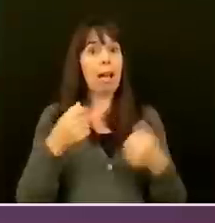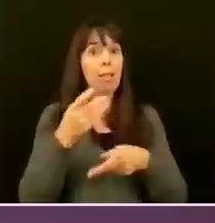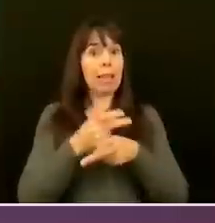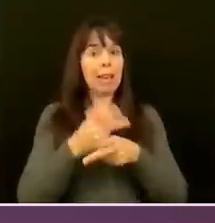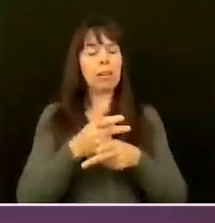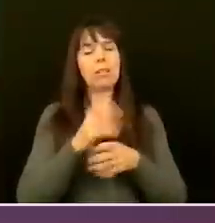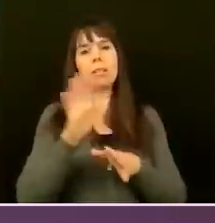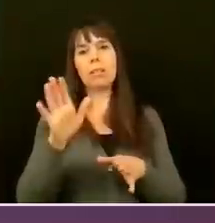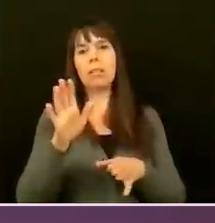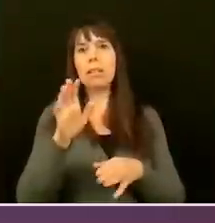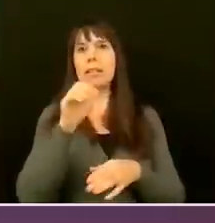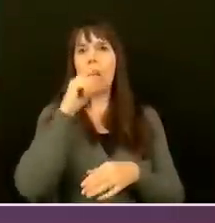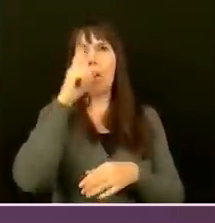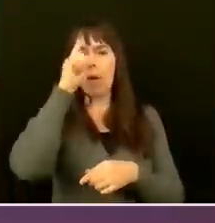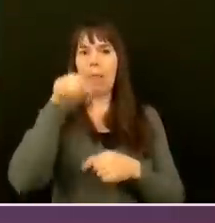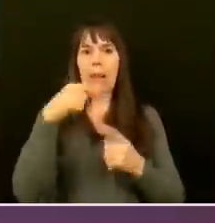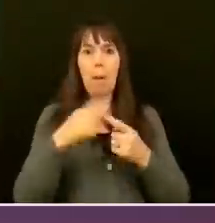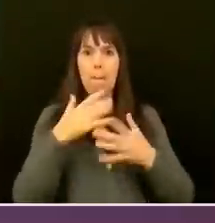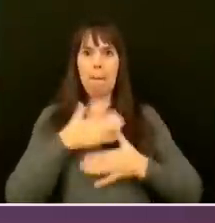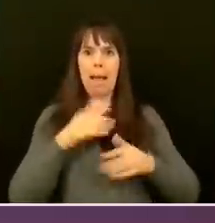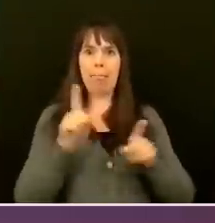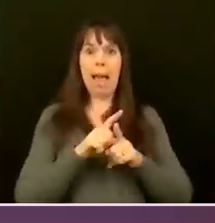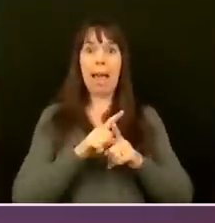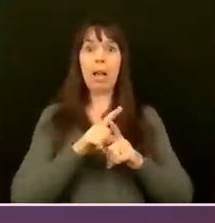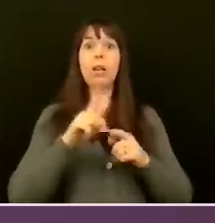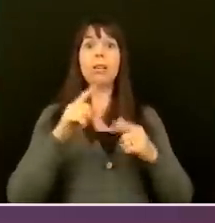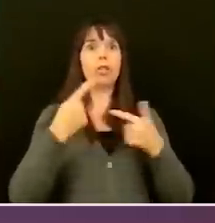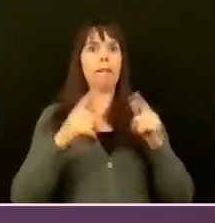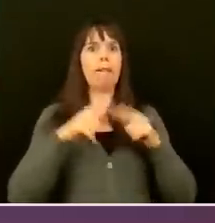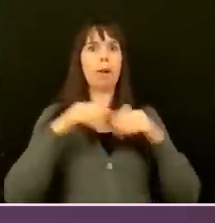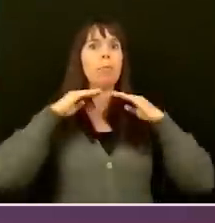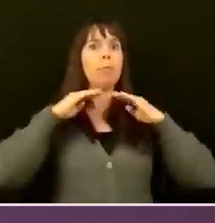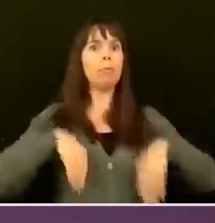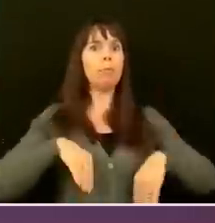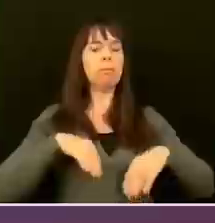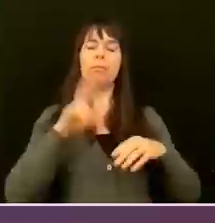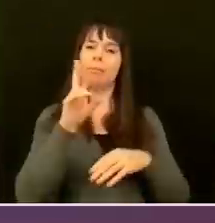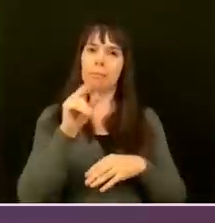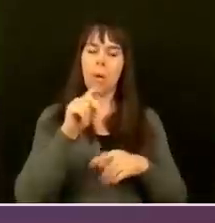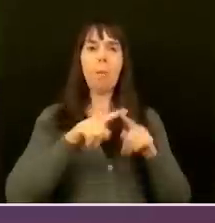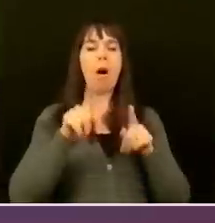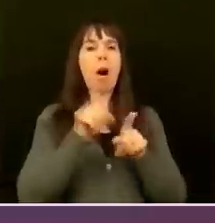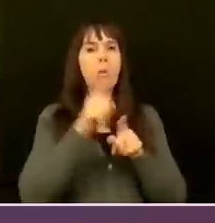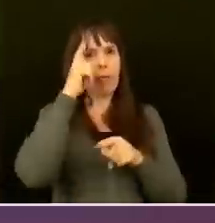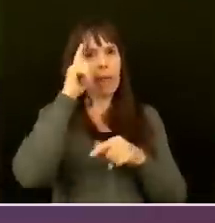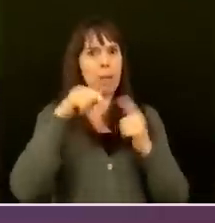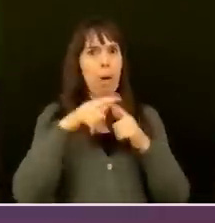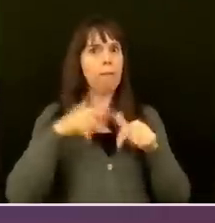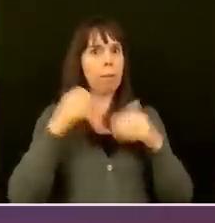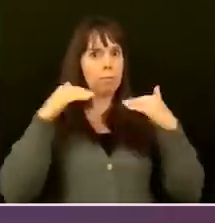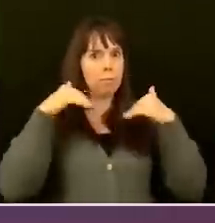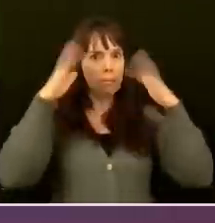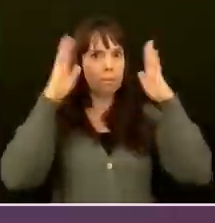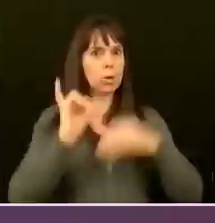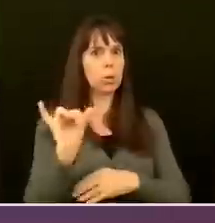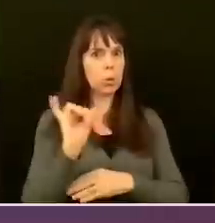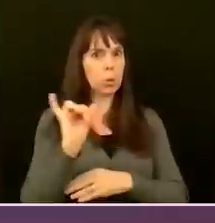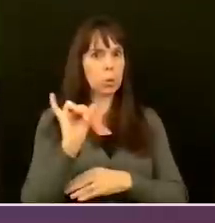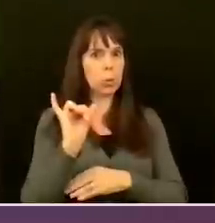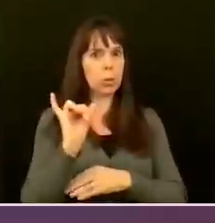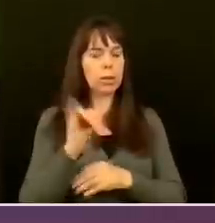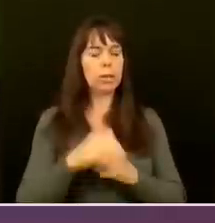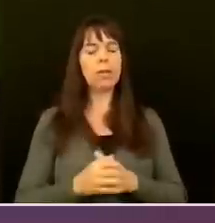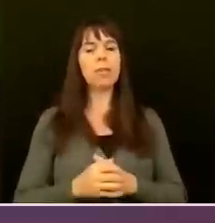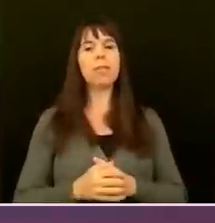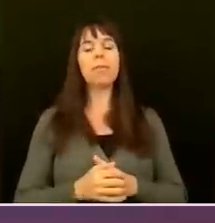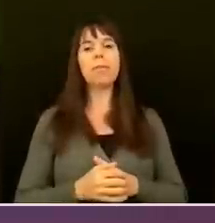to stop only thinking about the body as though it starts from the neck down, when we also need to deal with health care from the neck up.